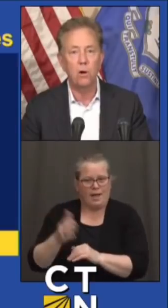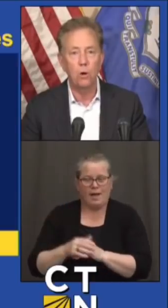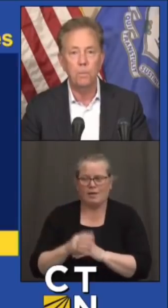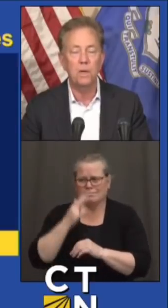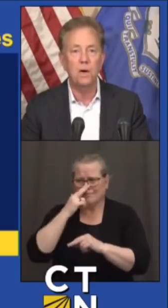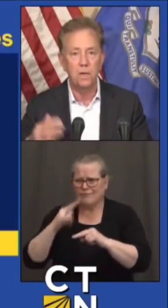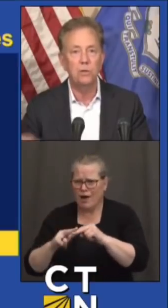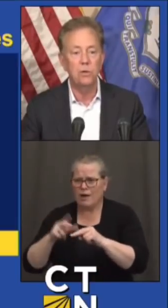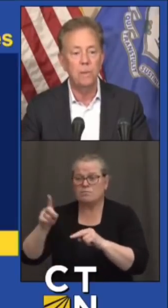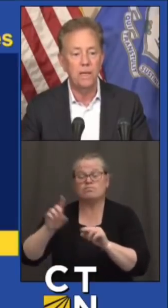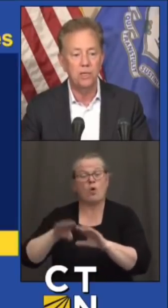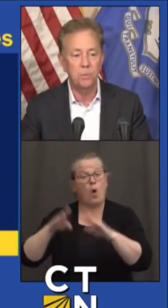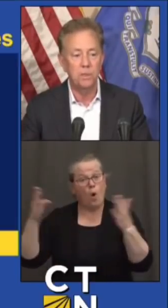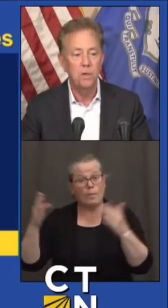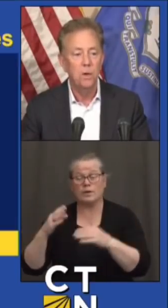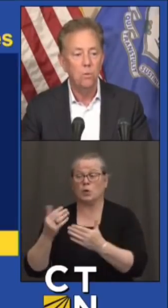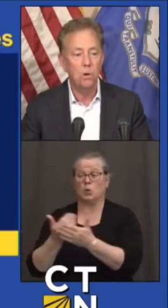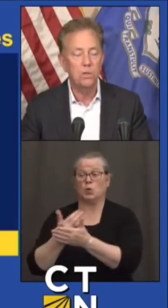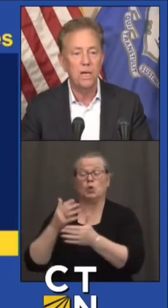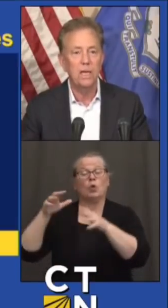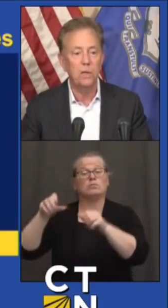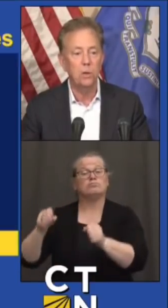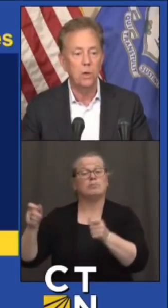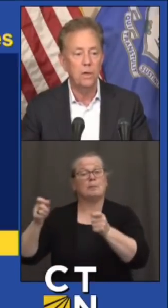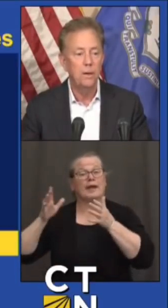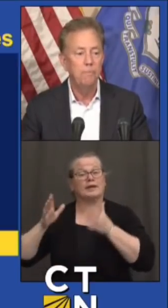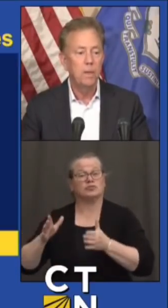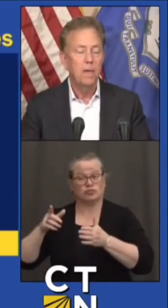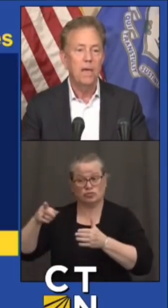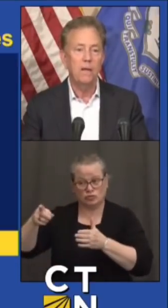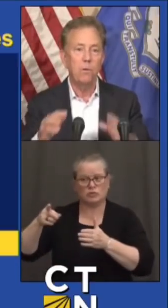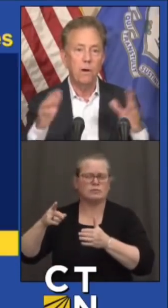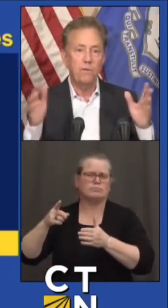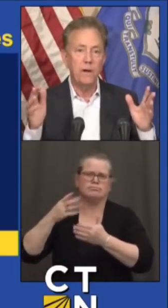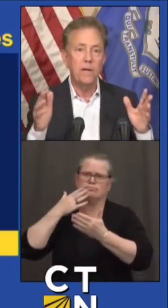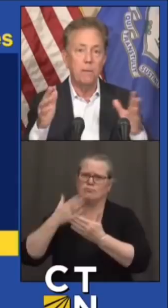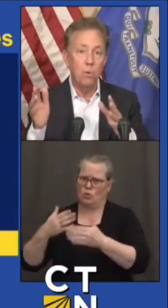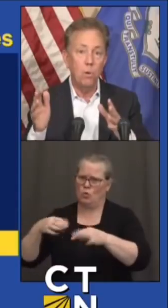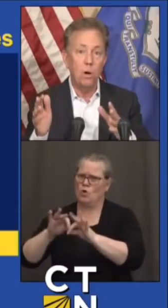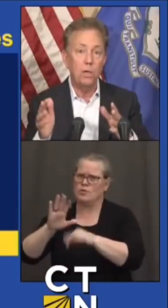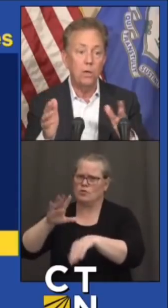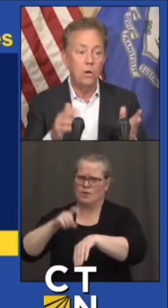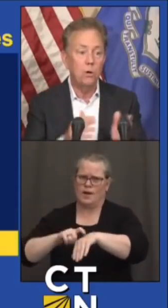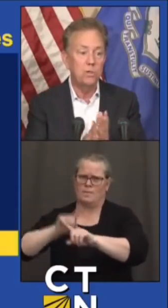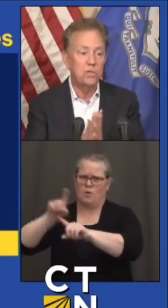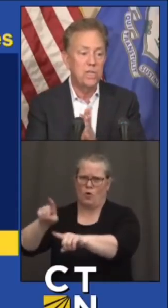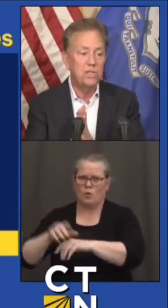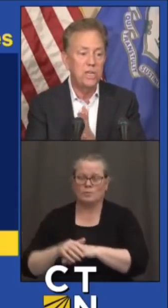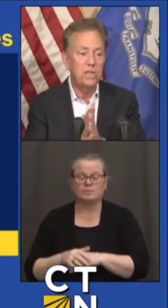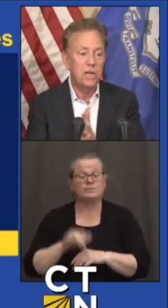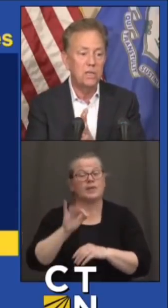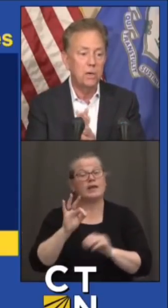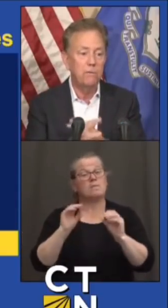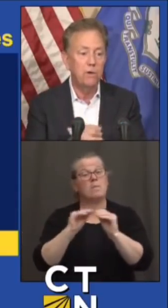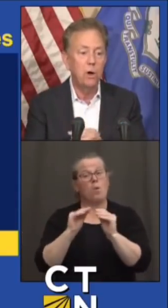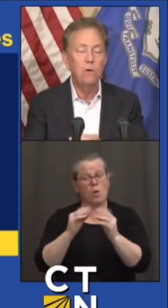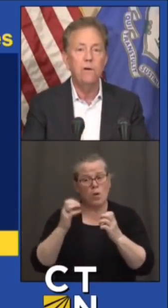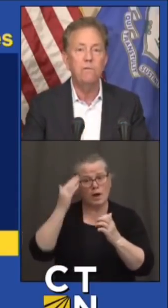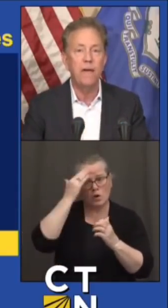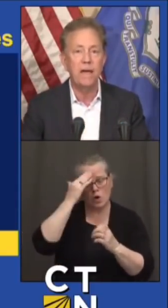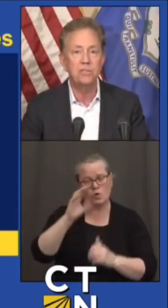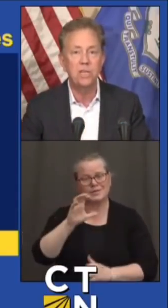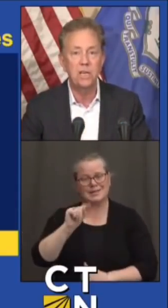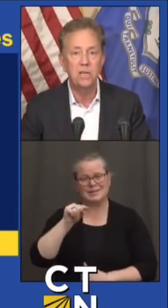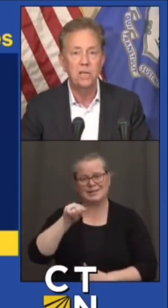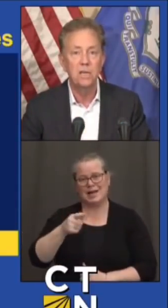They are open under new management. Worth taking a look. And if you want to find out more, you go to ct.gov